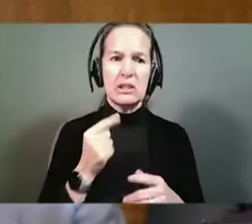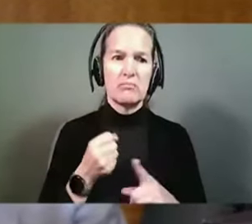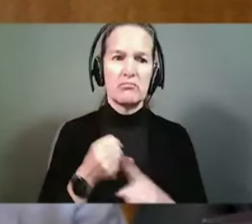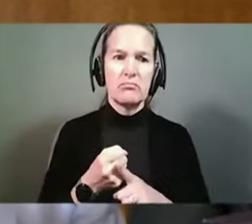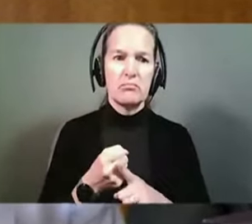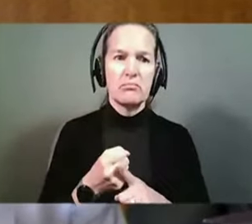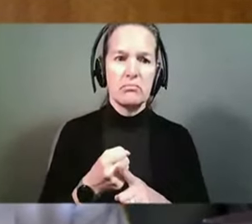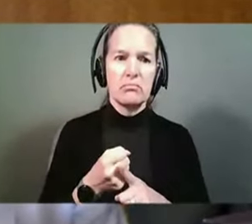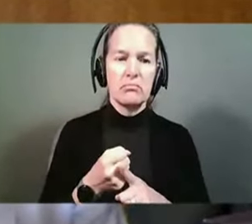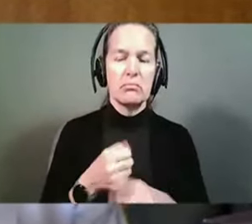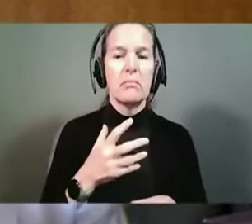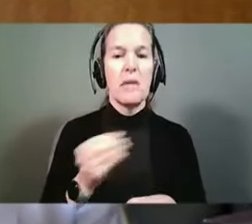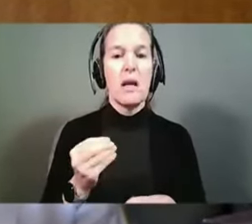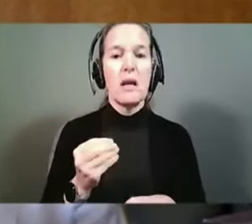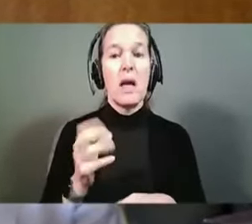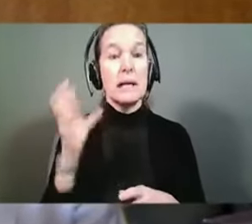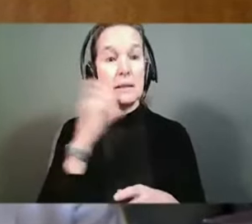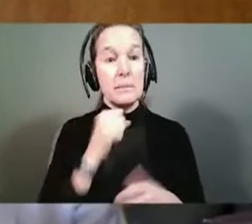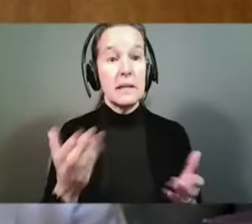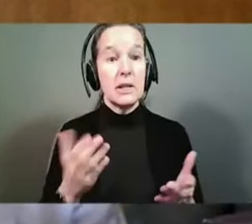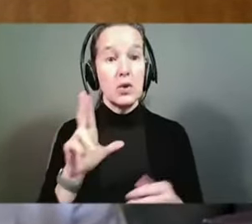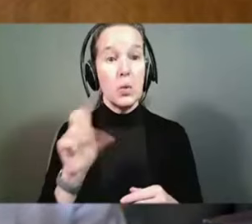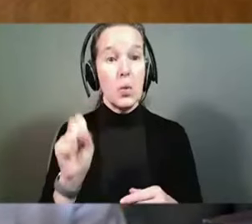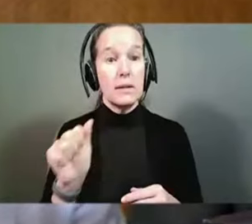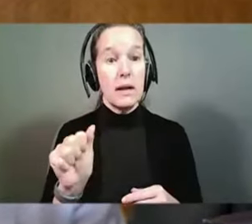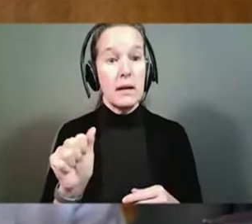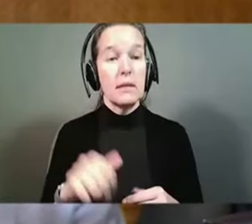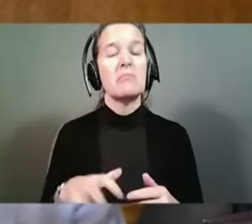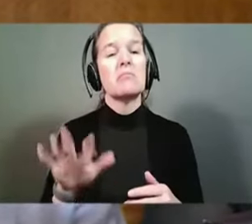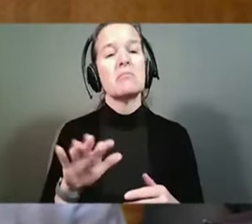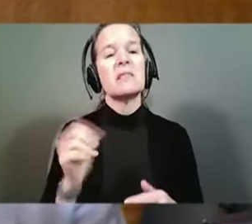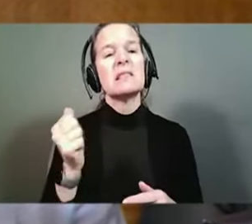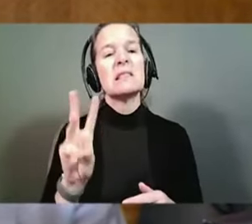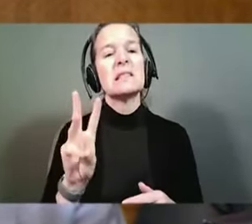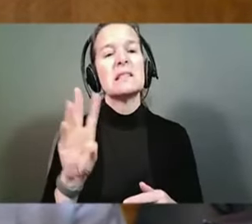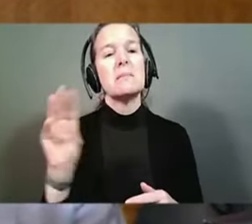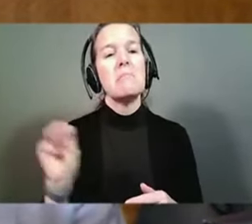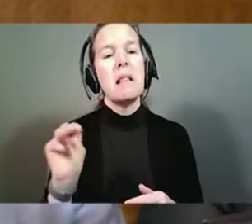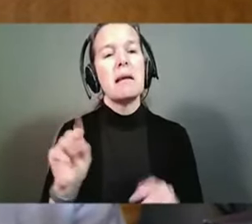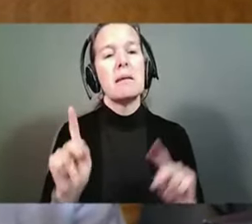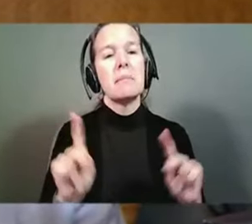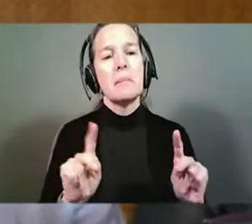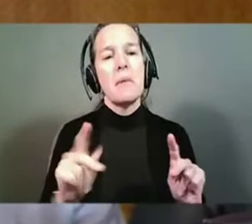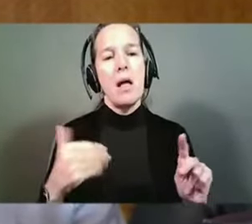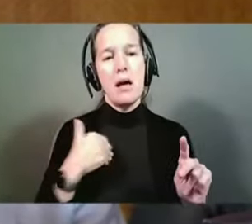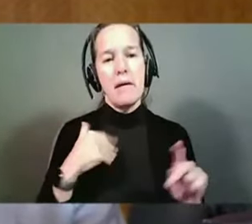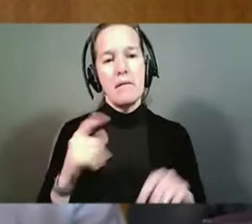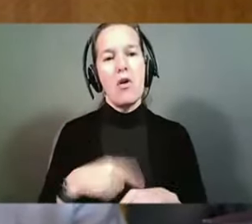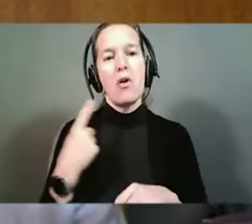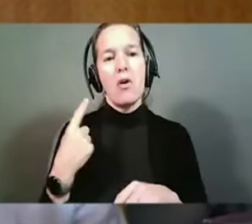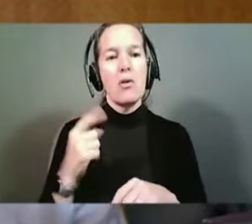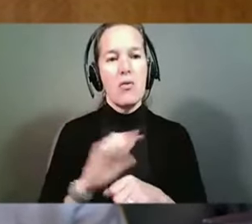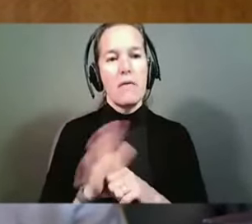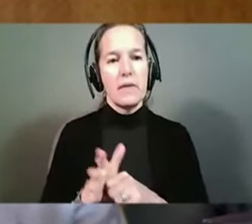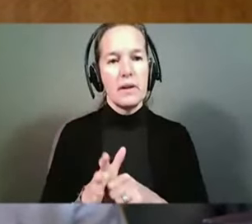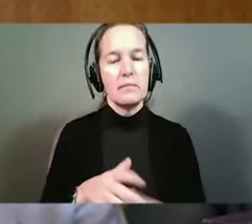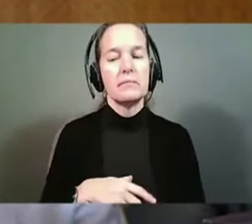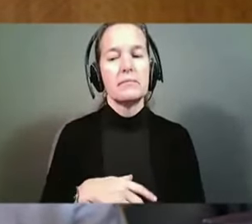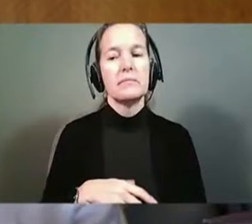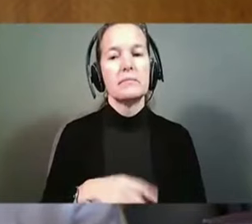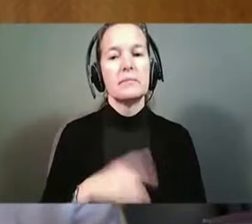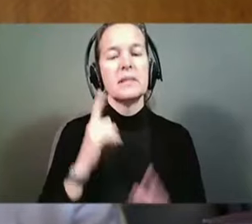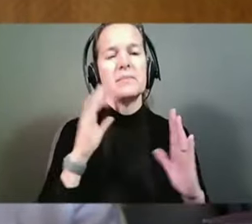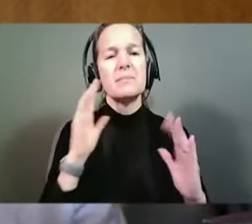COVID. The estimate it affects is that people some 16 of all million ages. People. Throughout our country have long COVID. We're going to hear a little bit of it affects people of